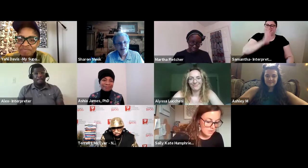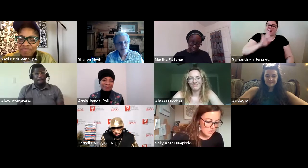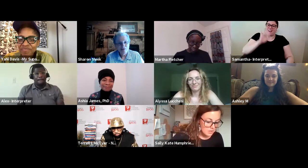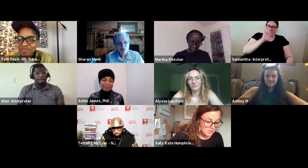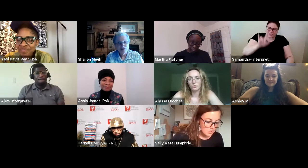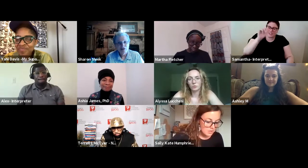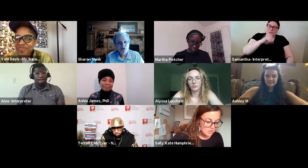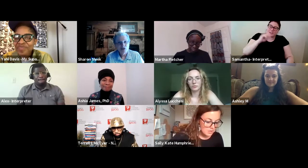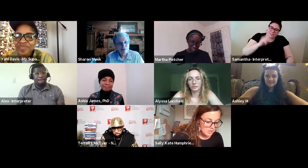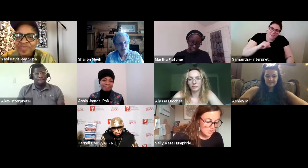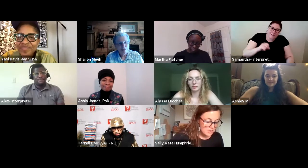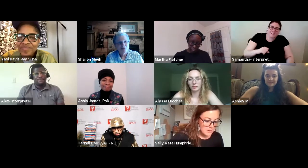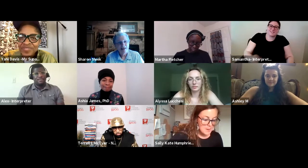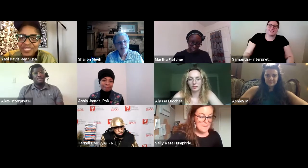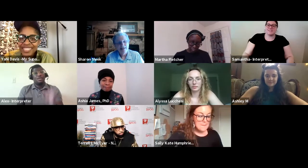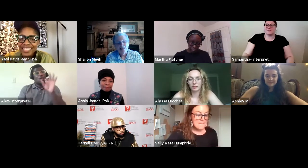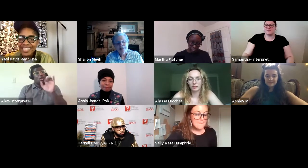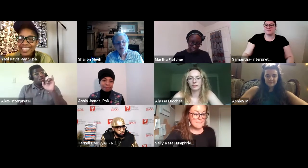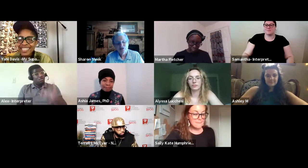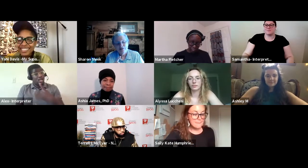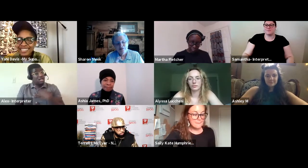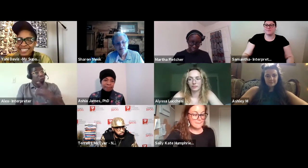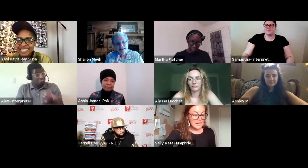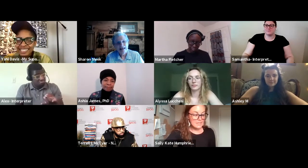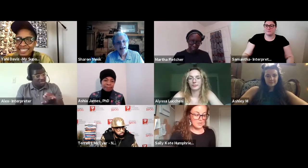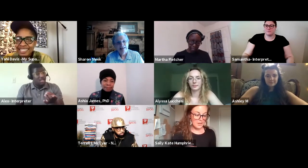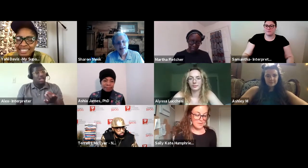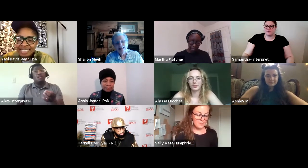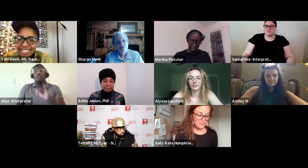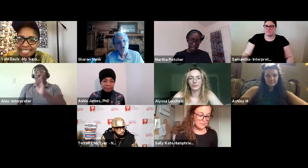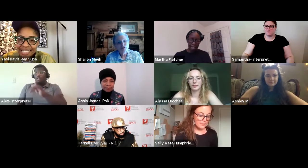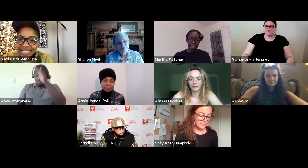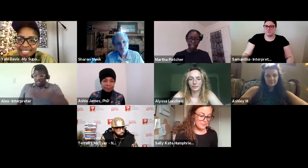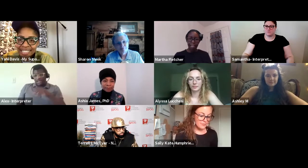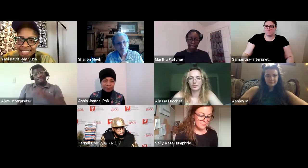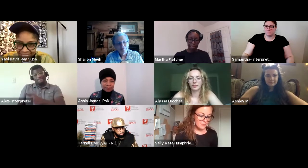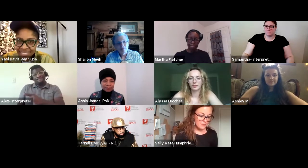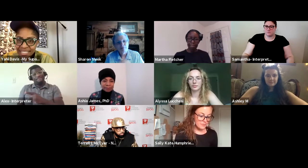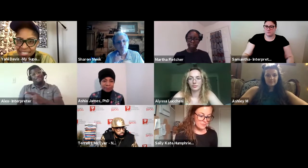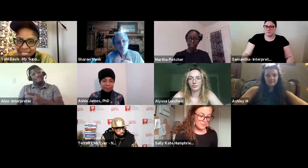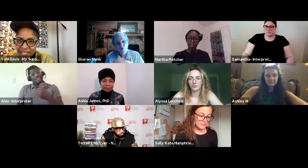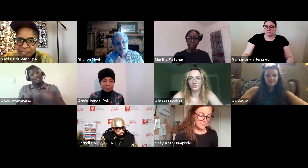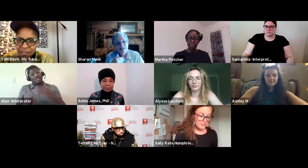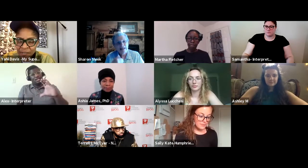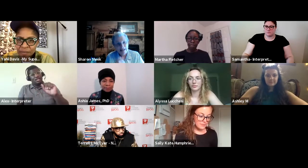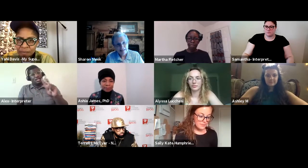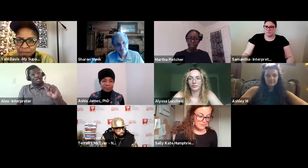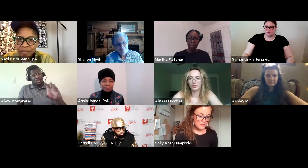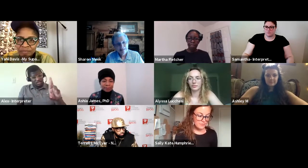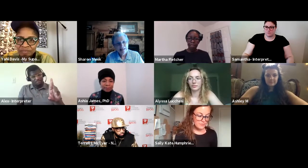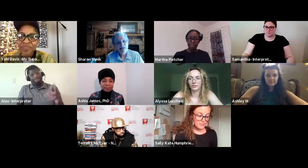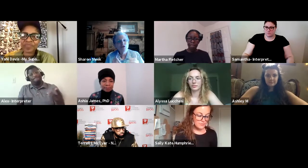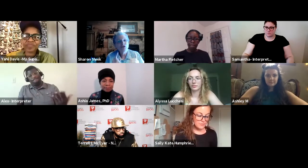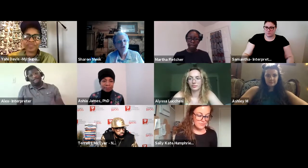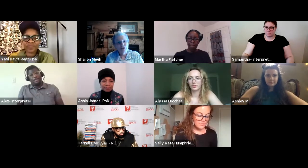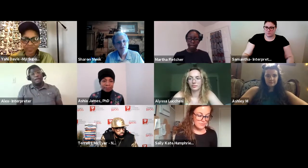And what's interesting about that is that guy got cancer. But before he died,